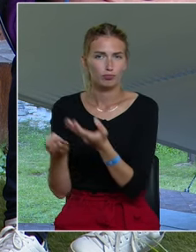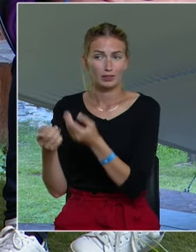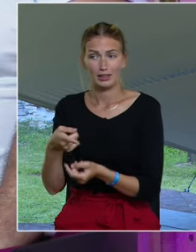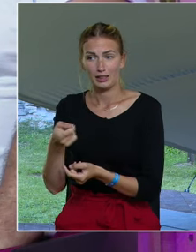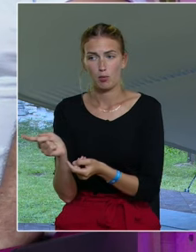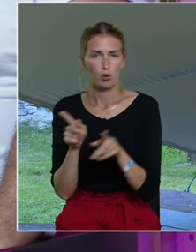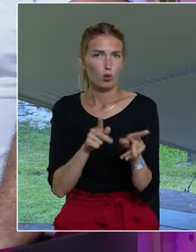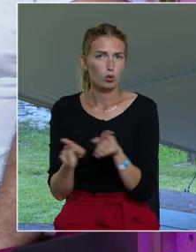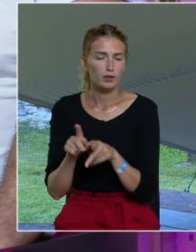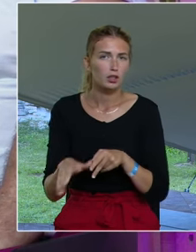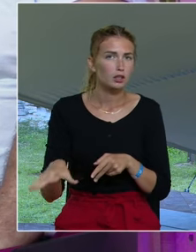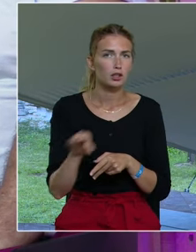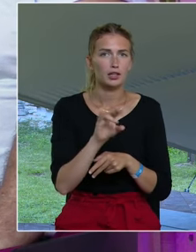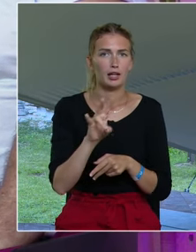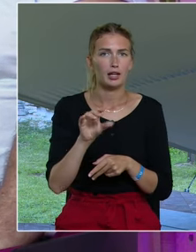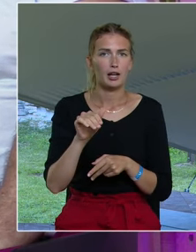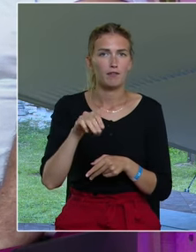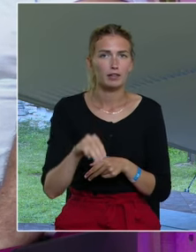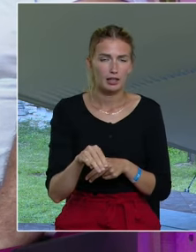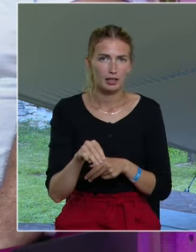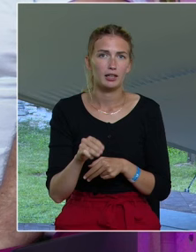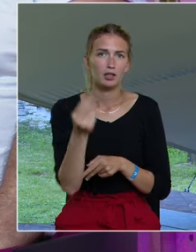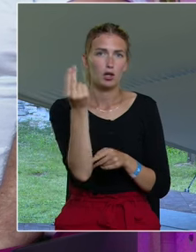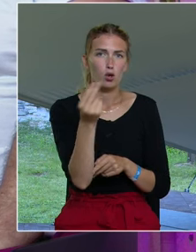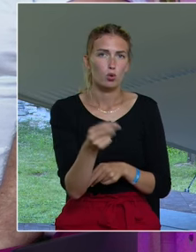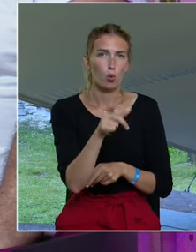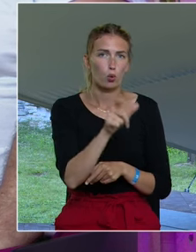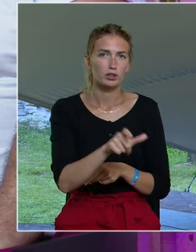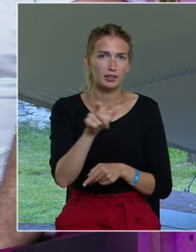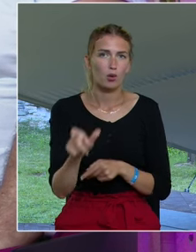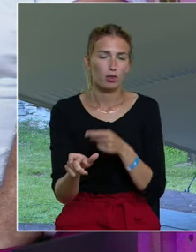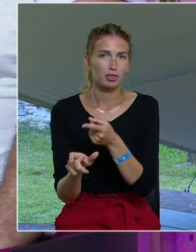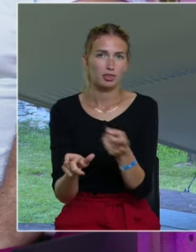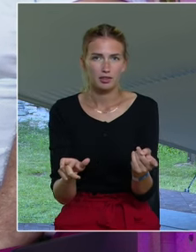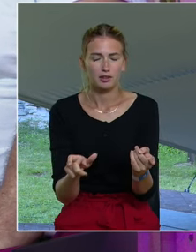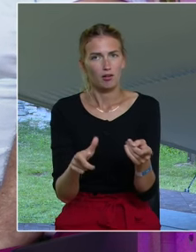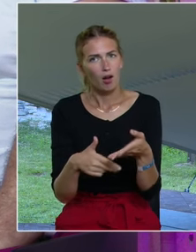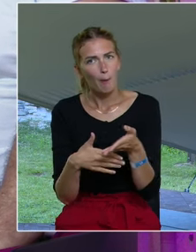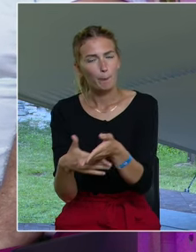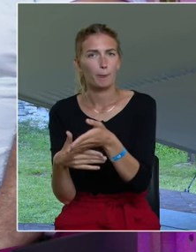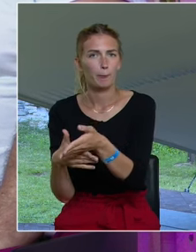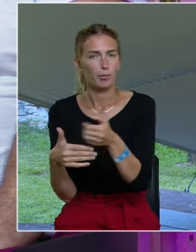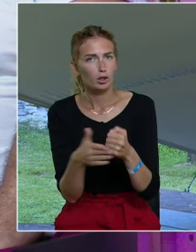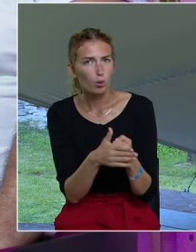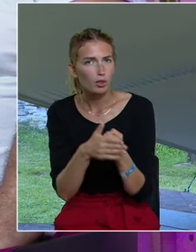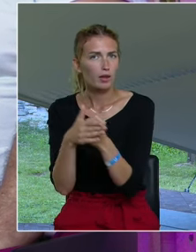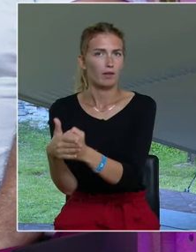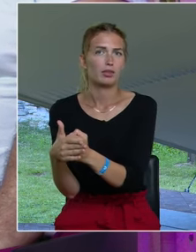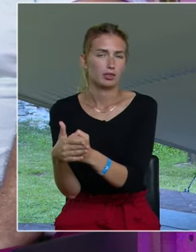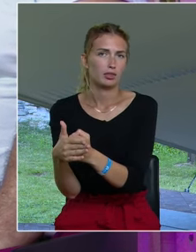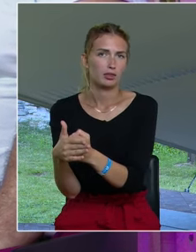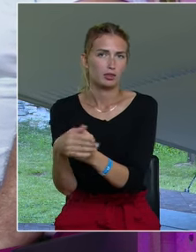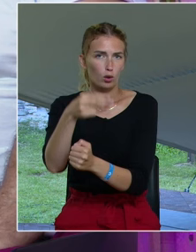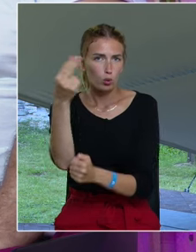will, not all, but all NFT artists that are meaningfully contributing to the to the